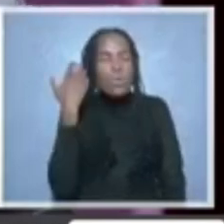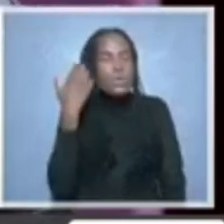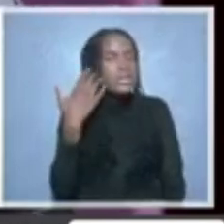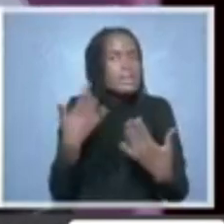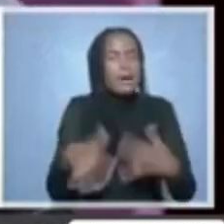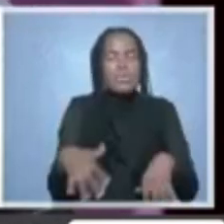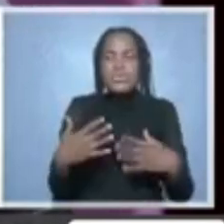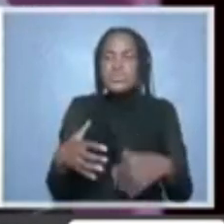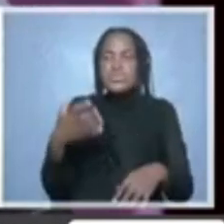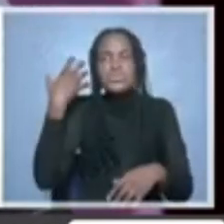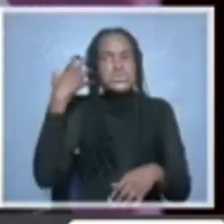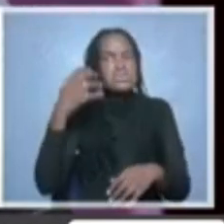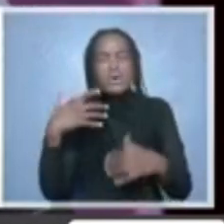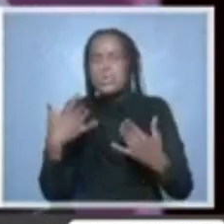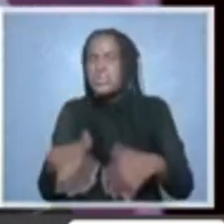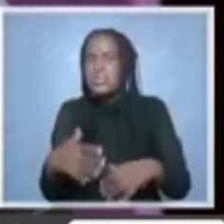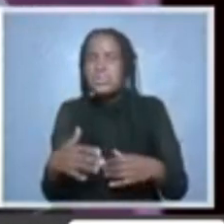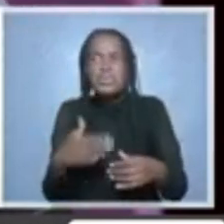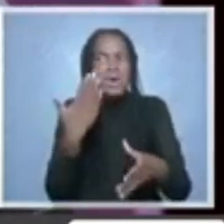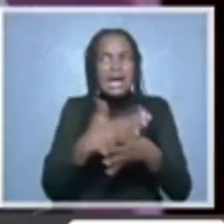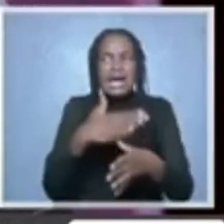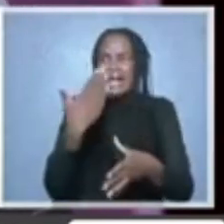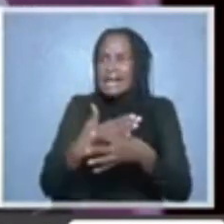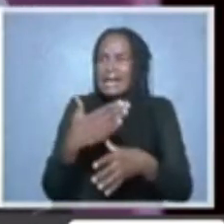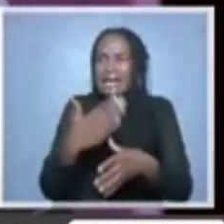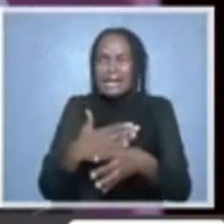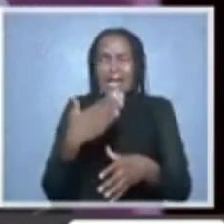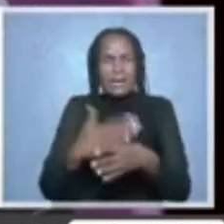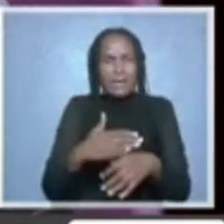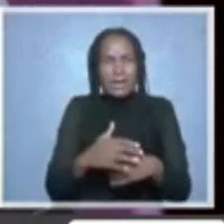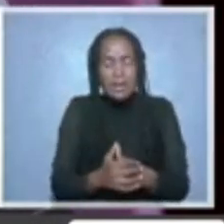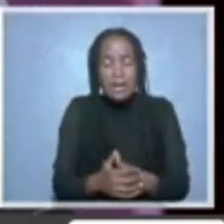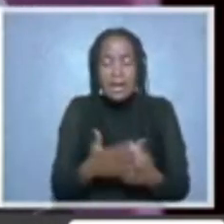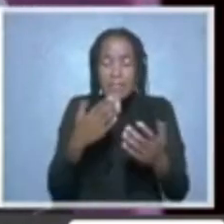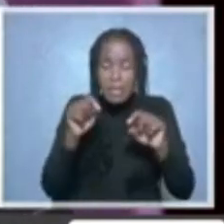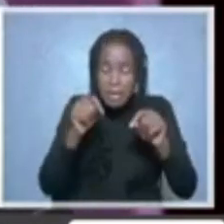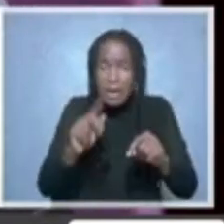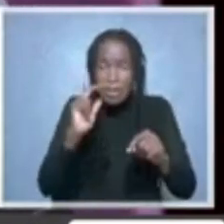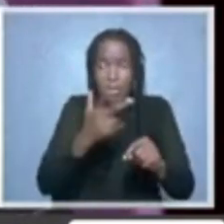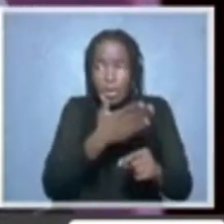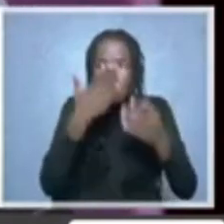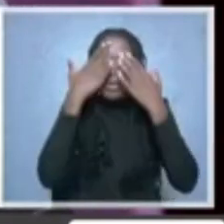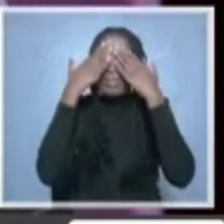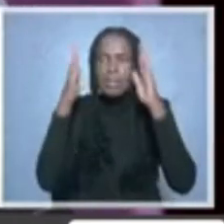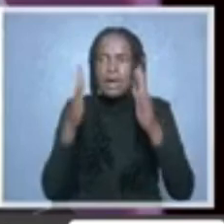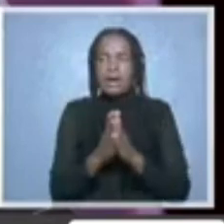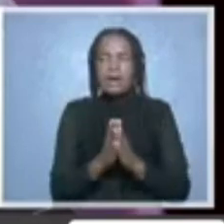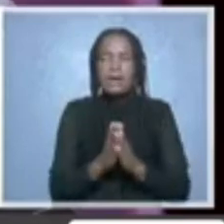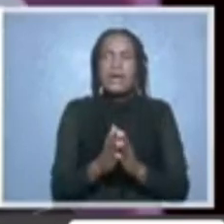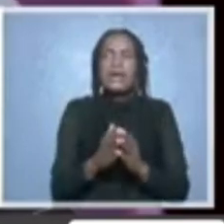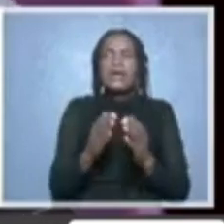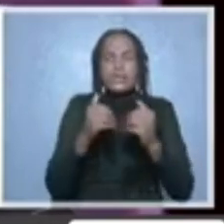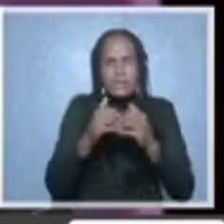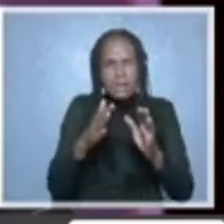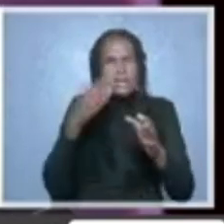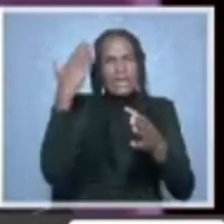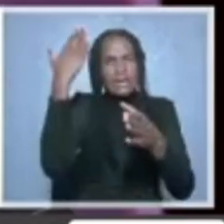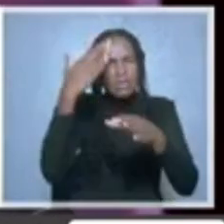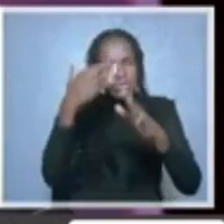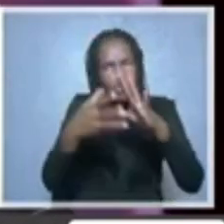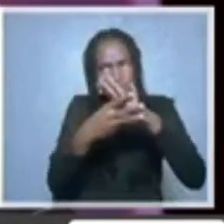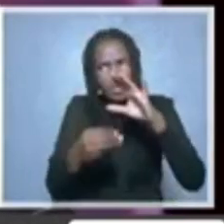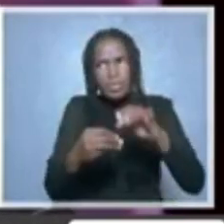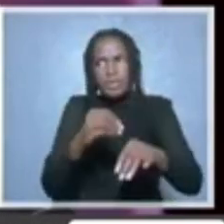and individually start living the dreams and the ideas that he's been having. And I was saying to